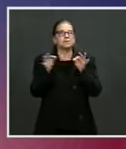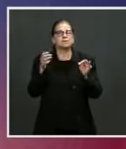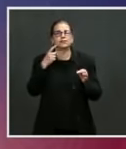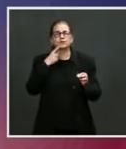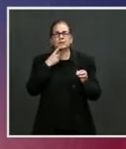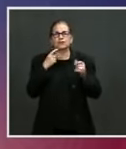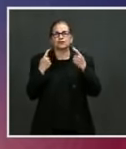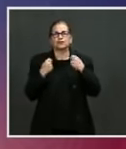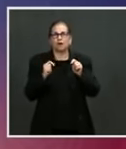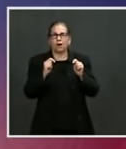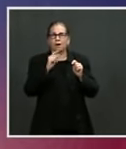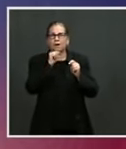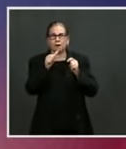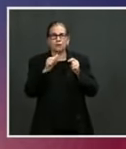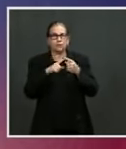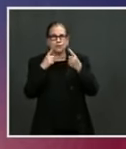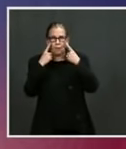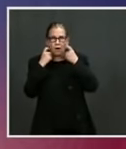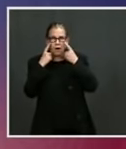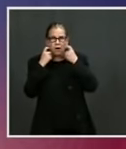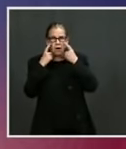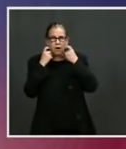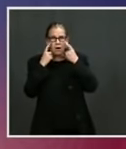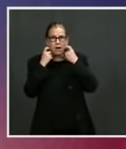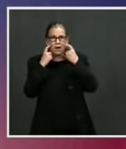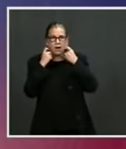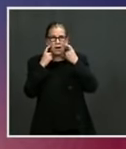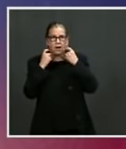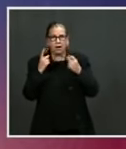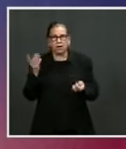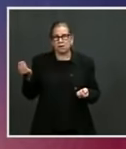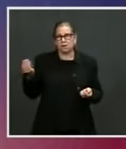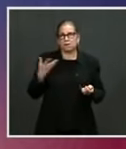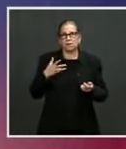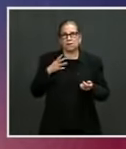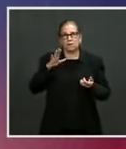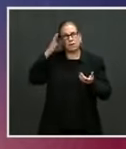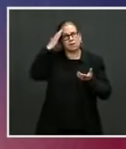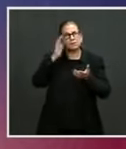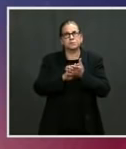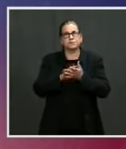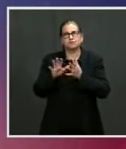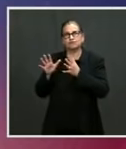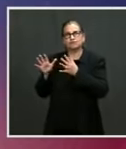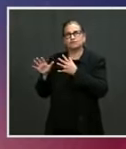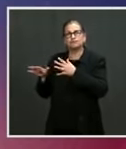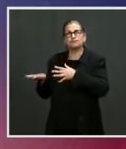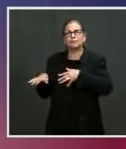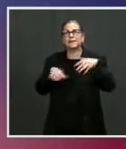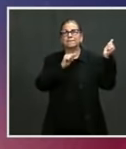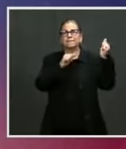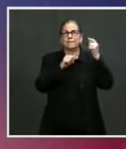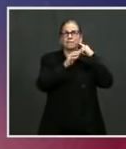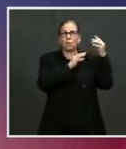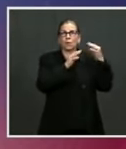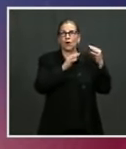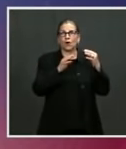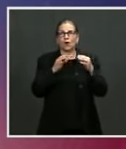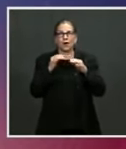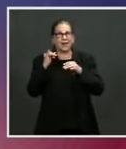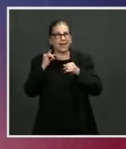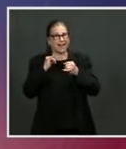And she told us that before her husband left on one of his deployments, she sat him down and